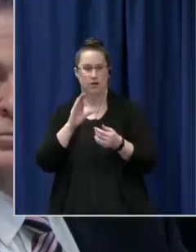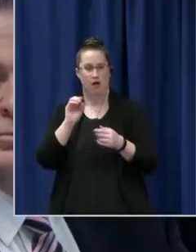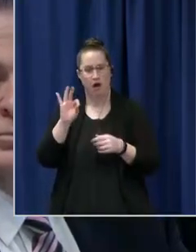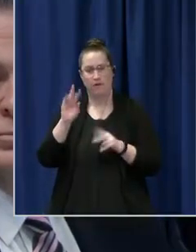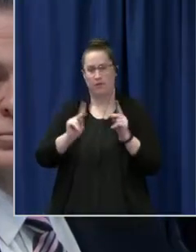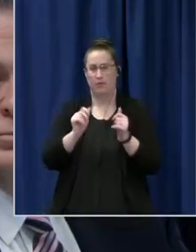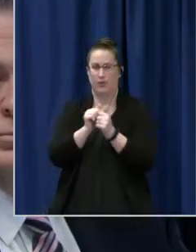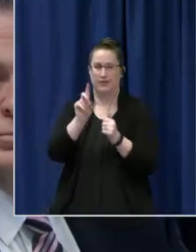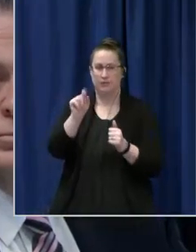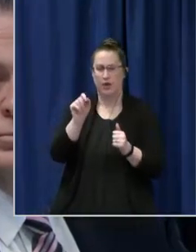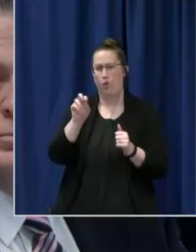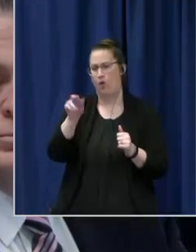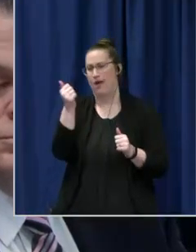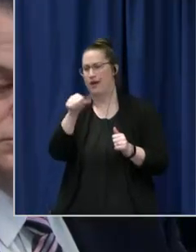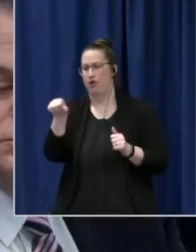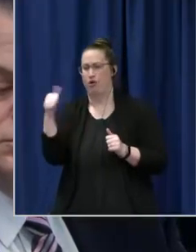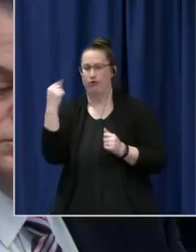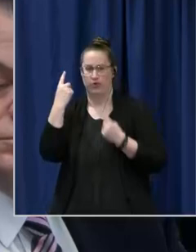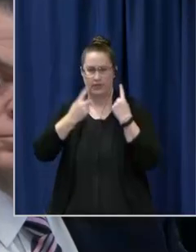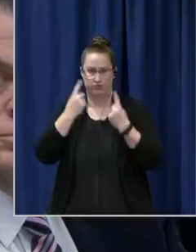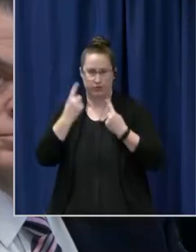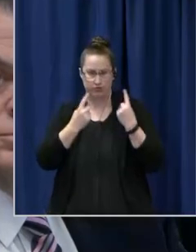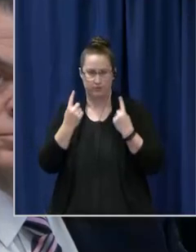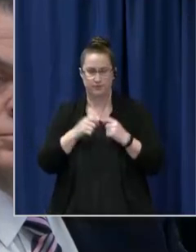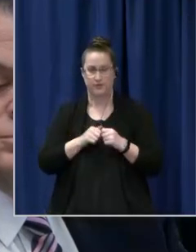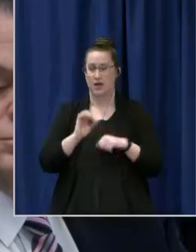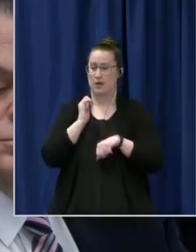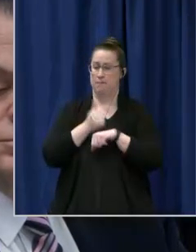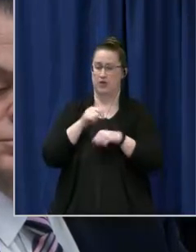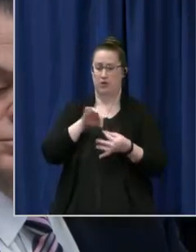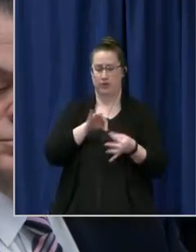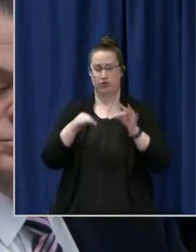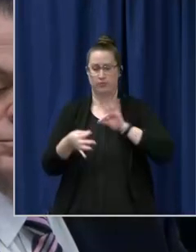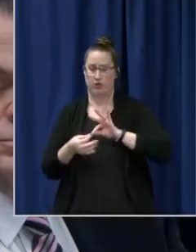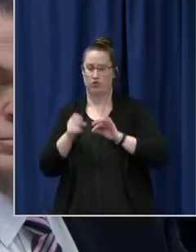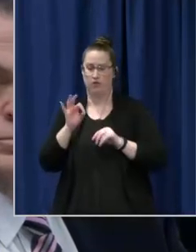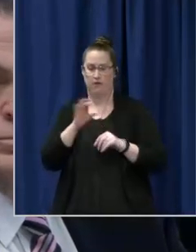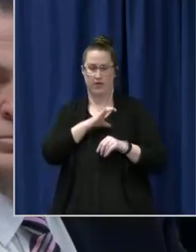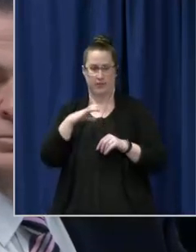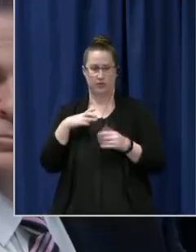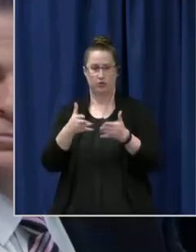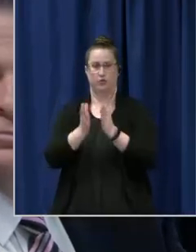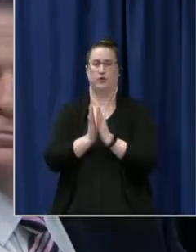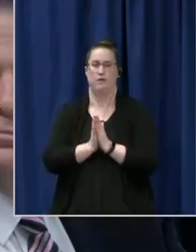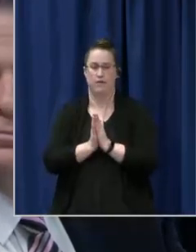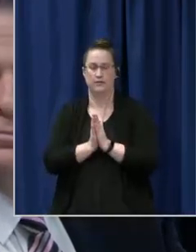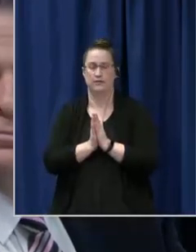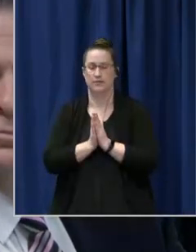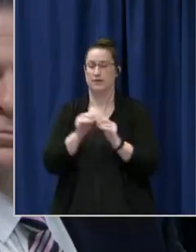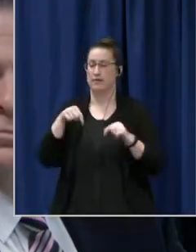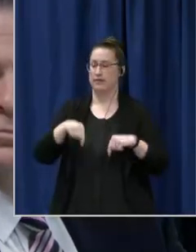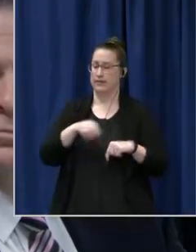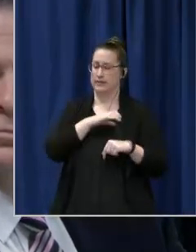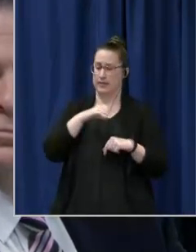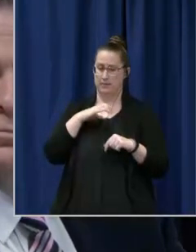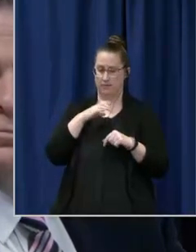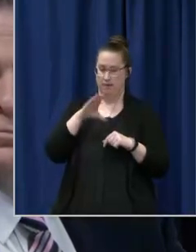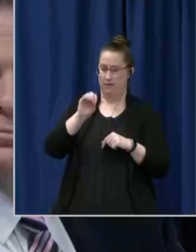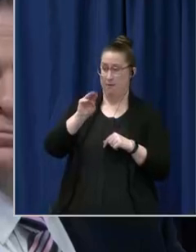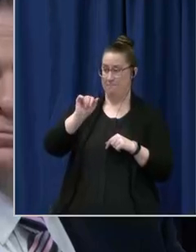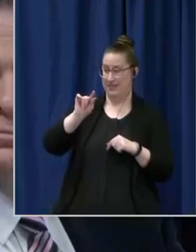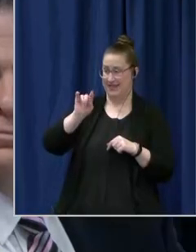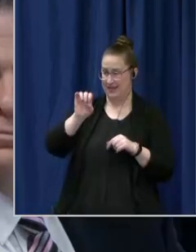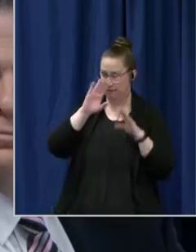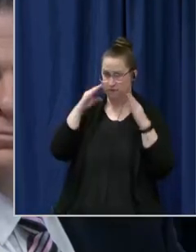other considerations. Based on its interpretation of the Commission's request, the committee focused its